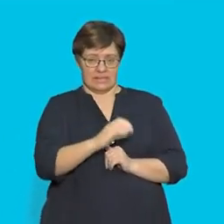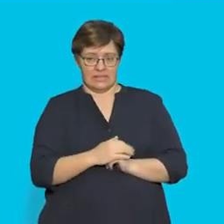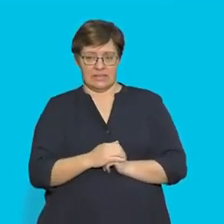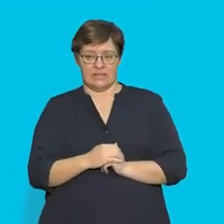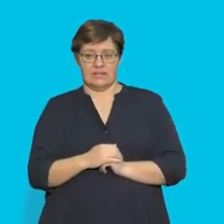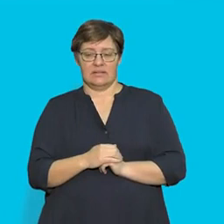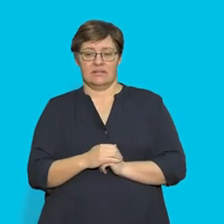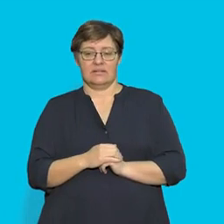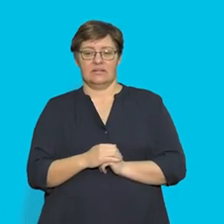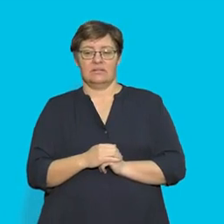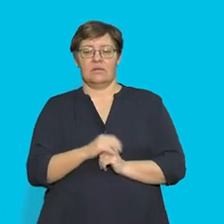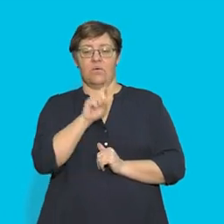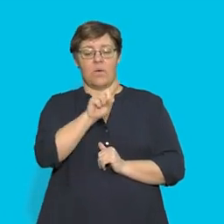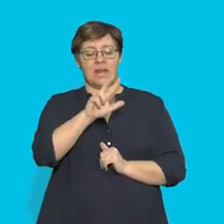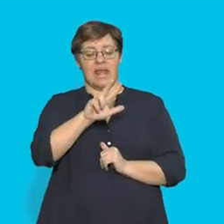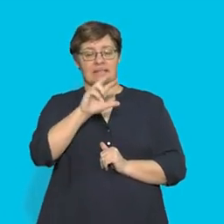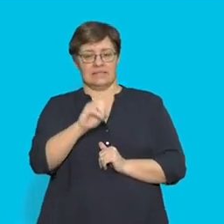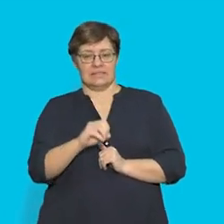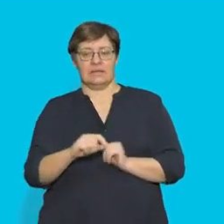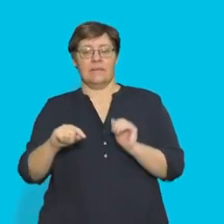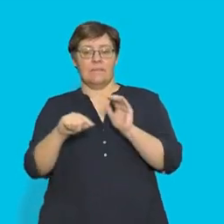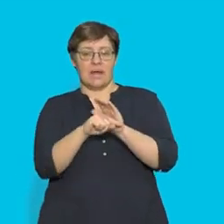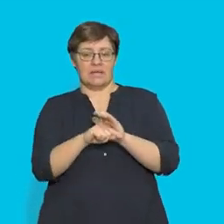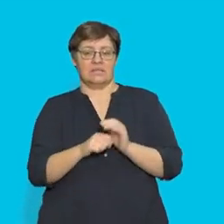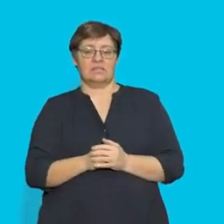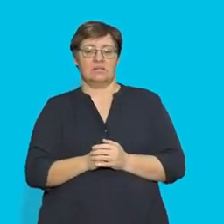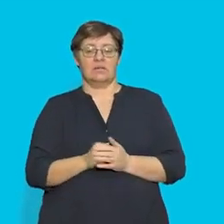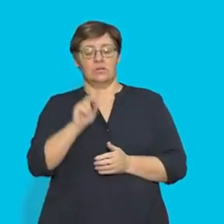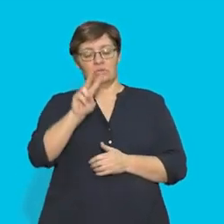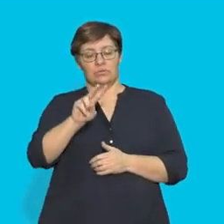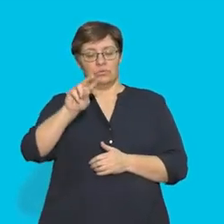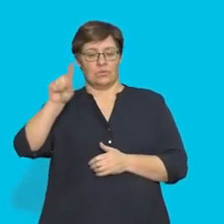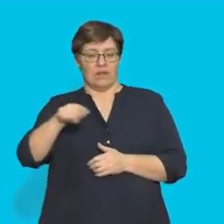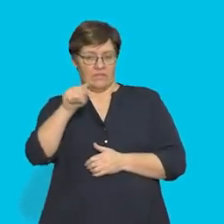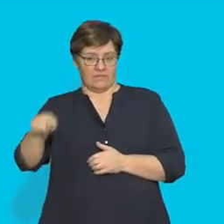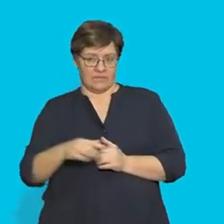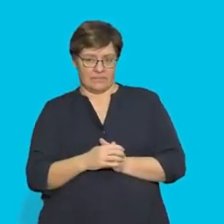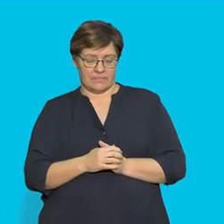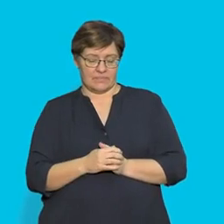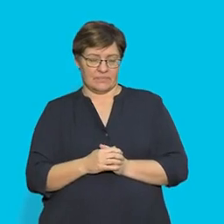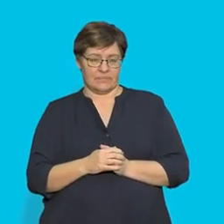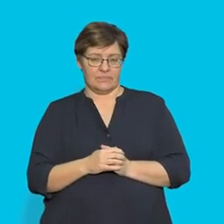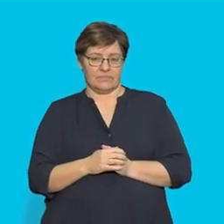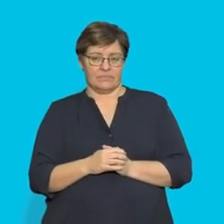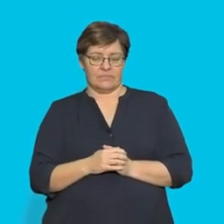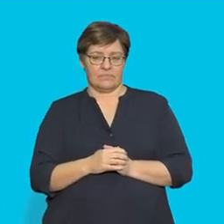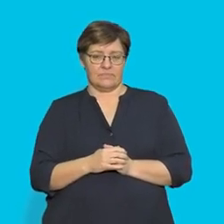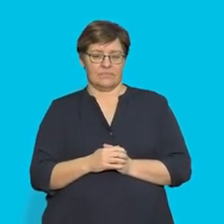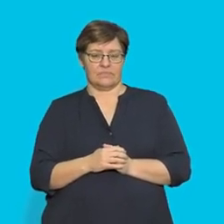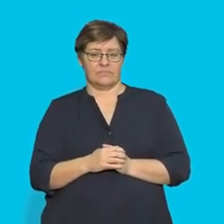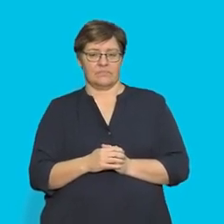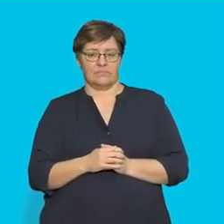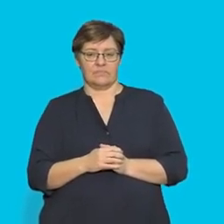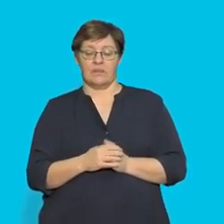And so BAC is equal to 180 degrees minus 2 alpha.